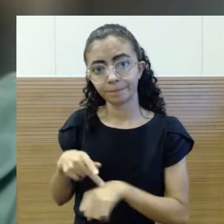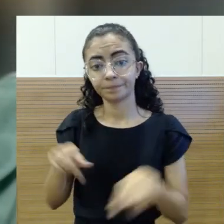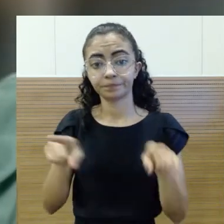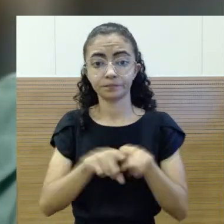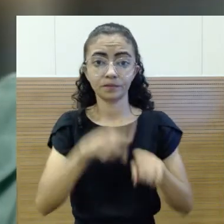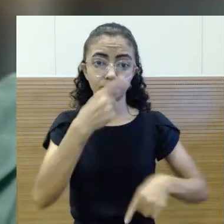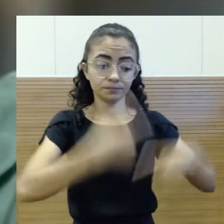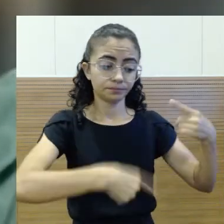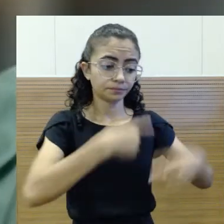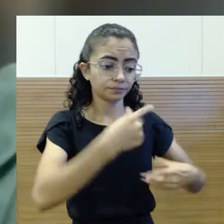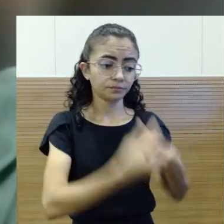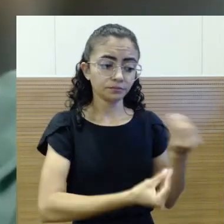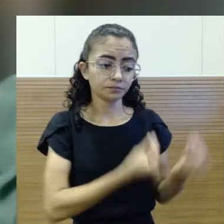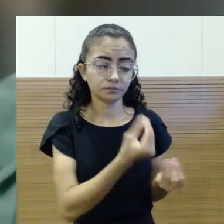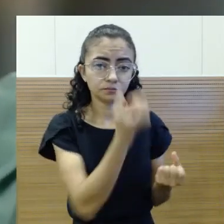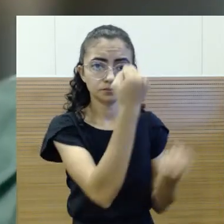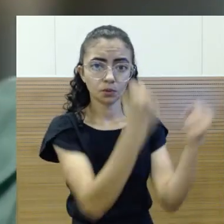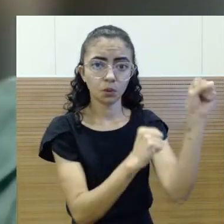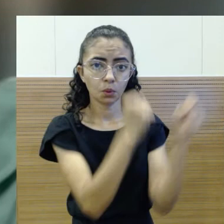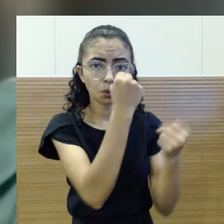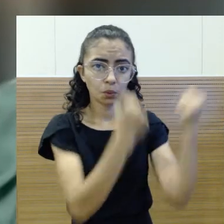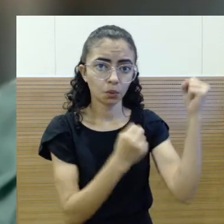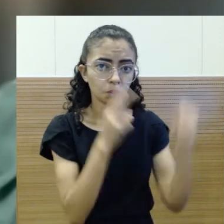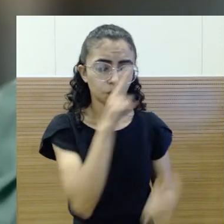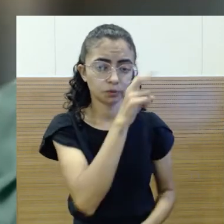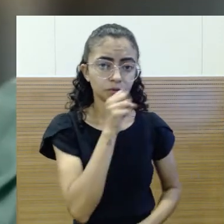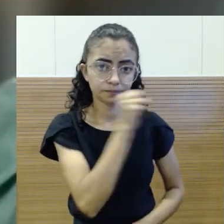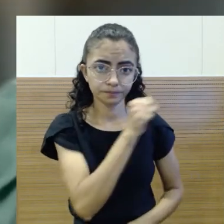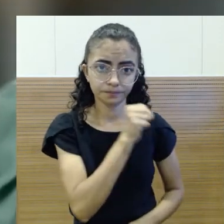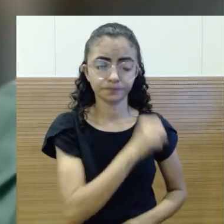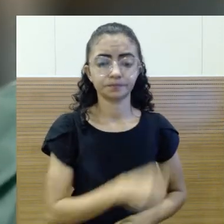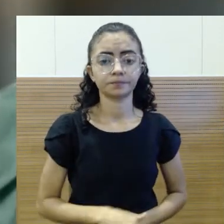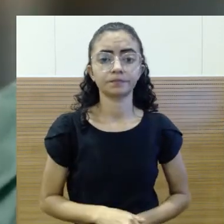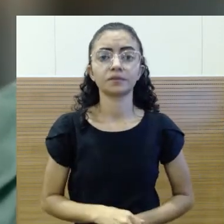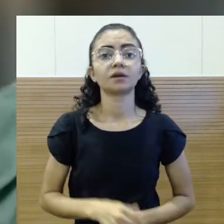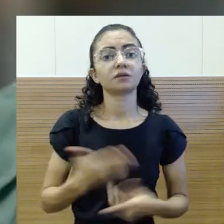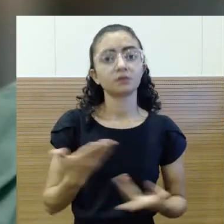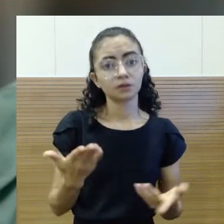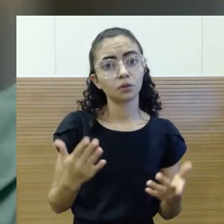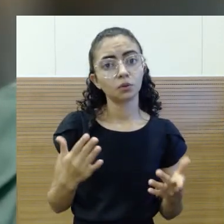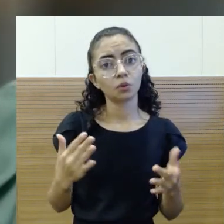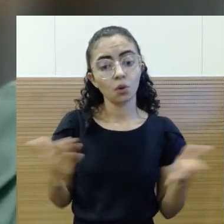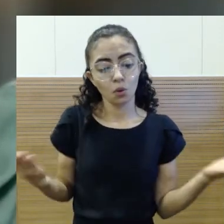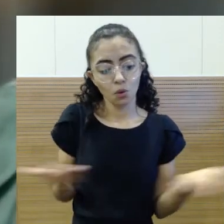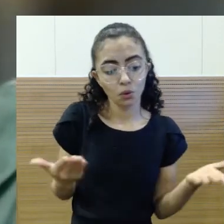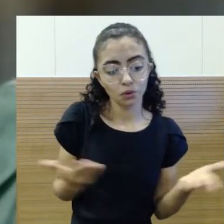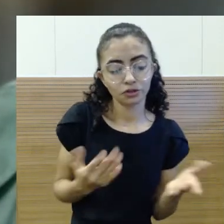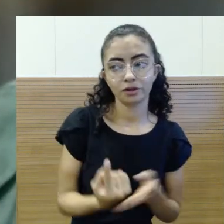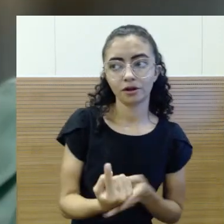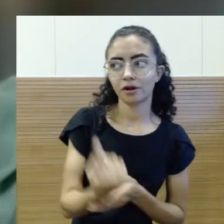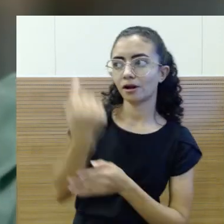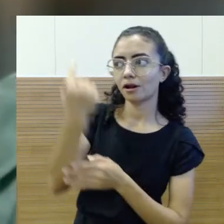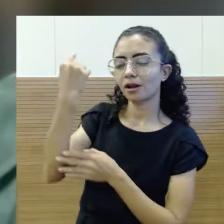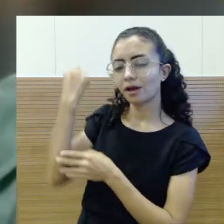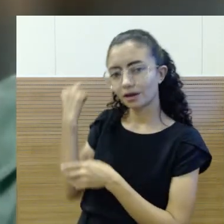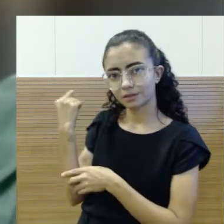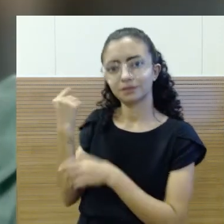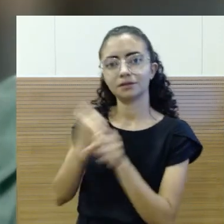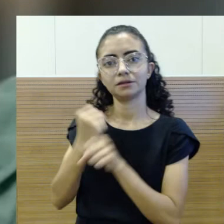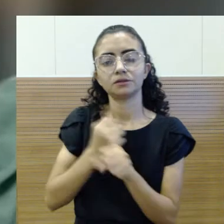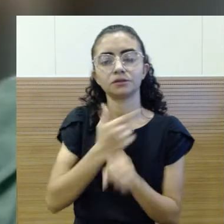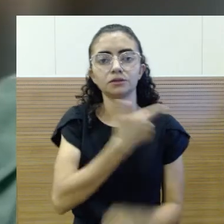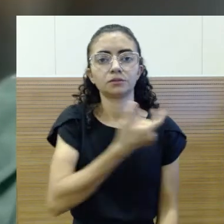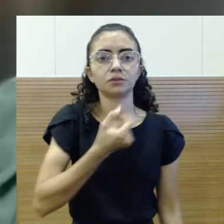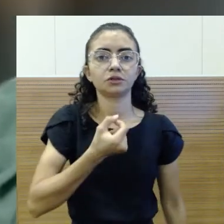public policies throughout all sectors and the public policies of agriculture to be elaborated from this